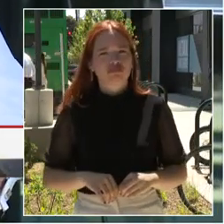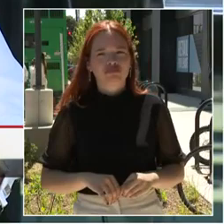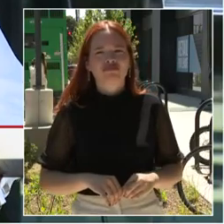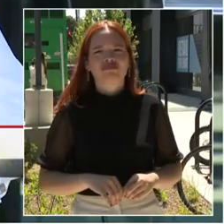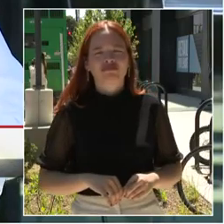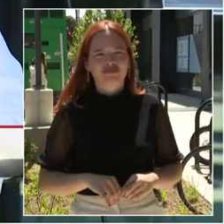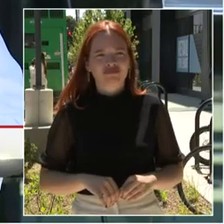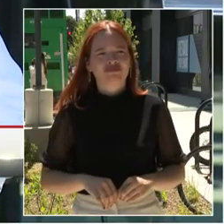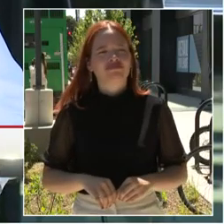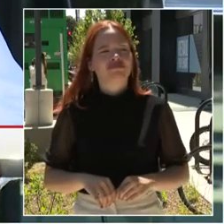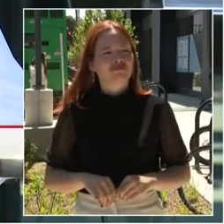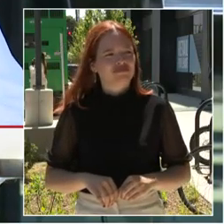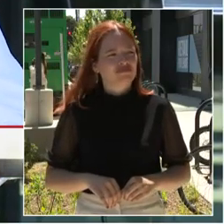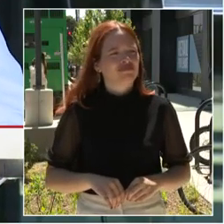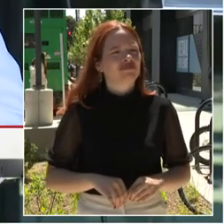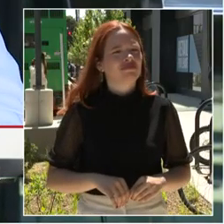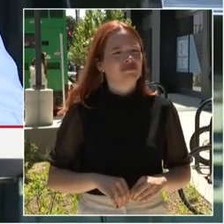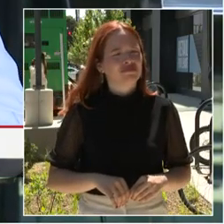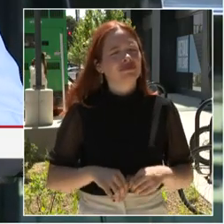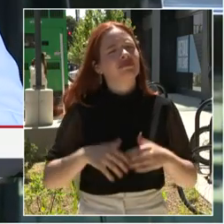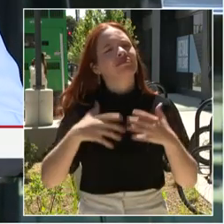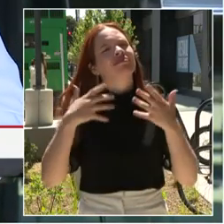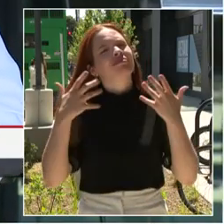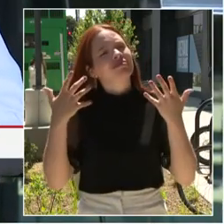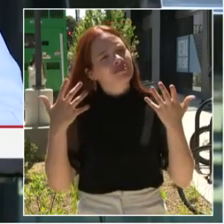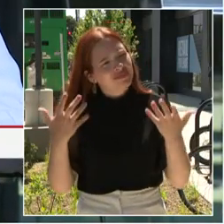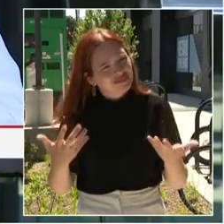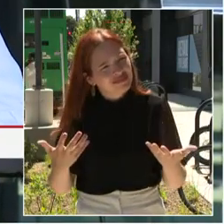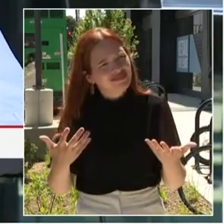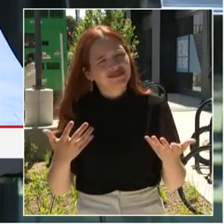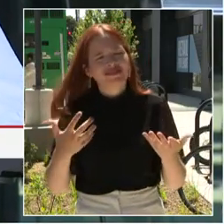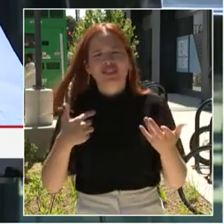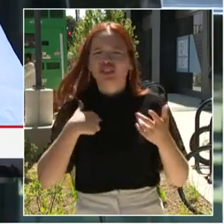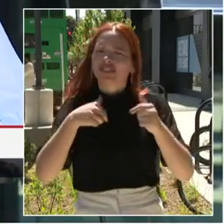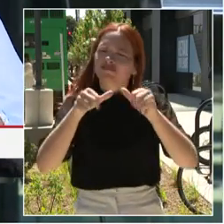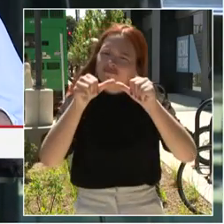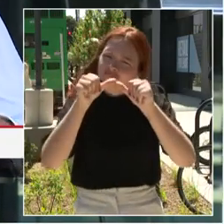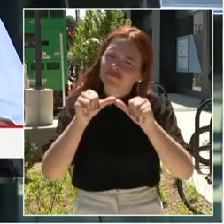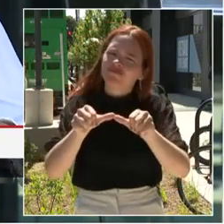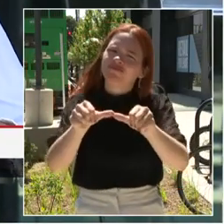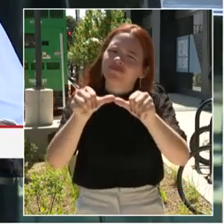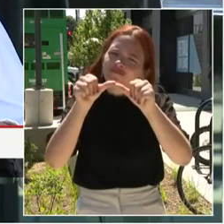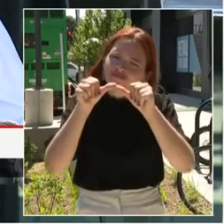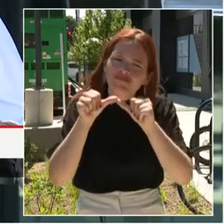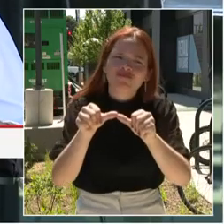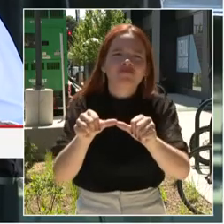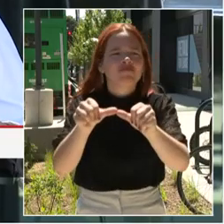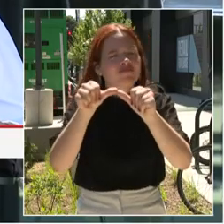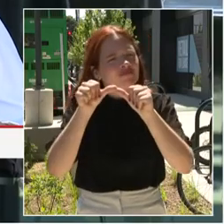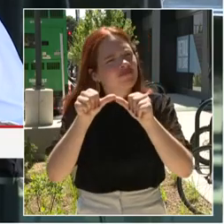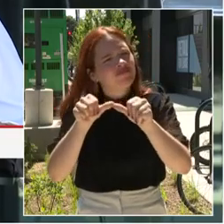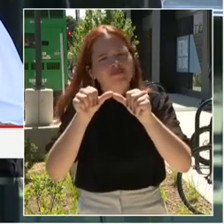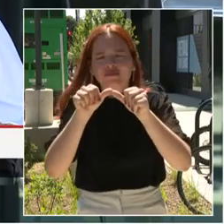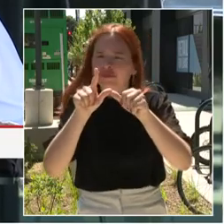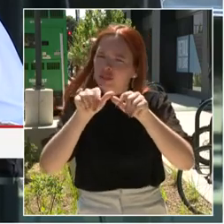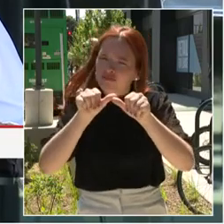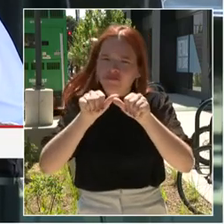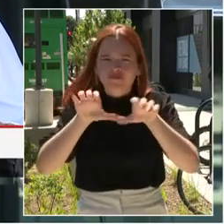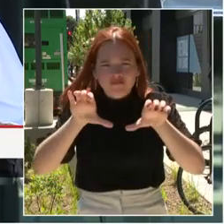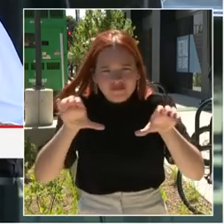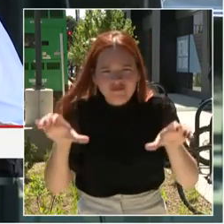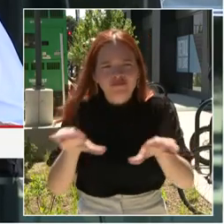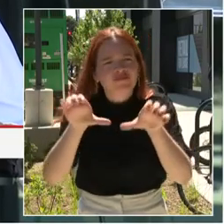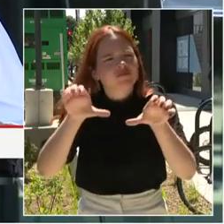. Let's be here and make sure that we've got the work going on here in Ward